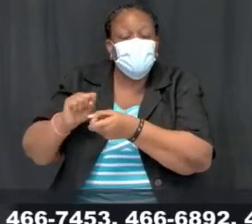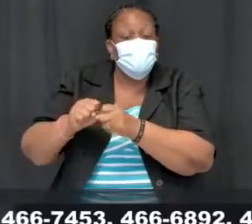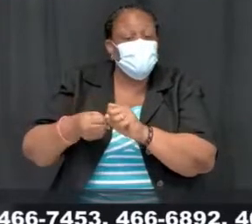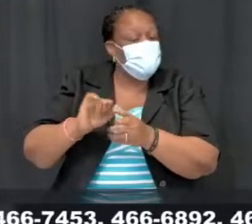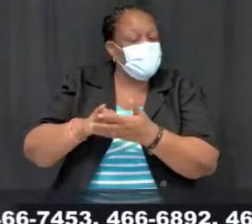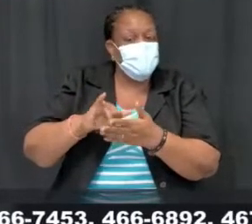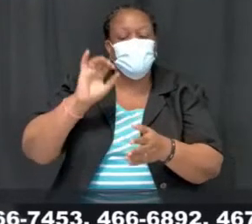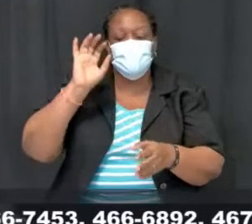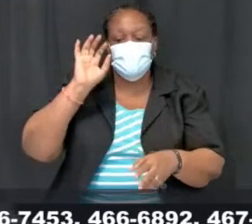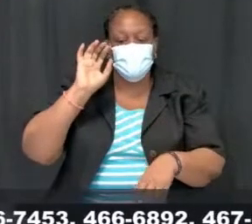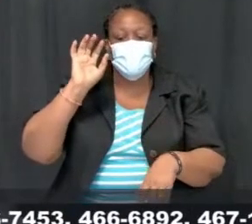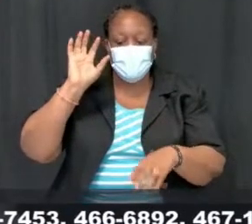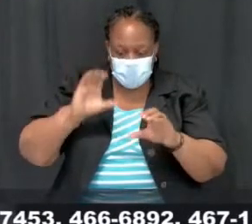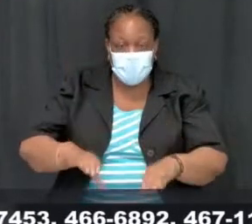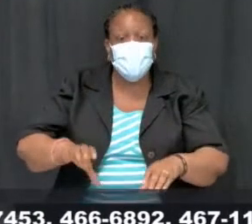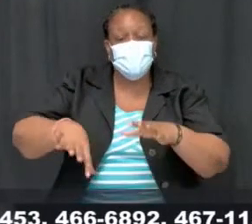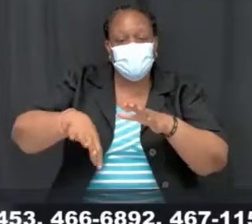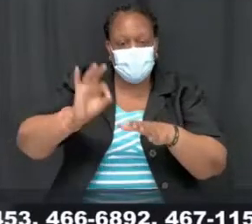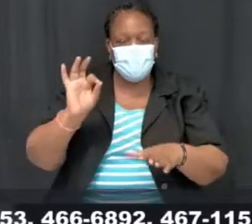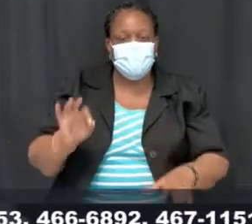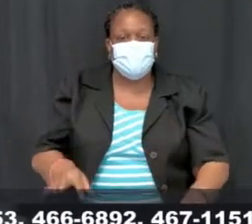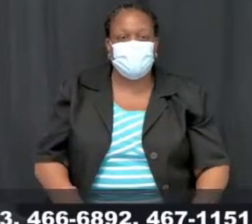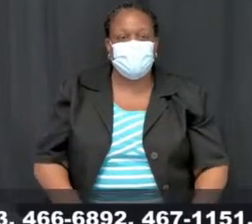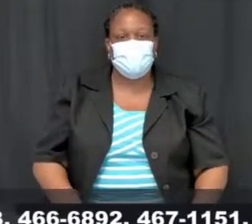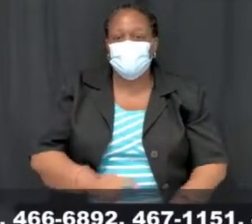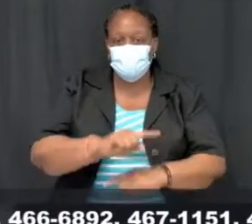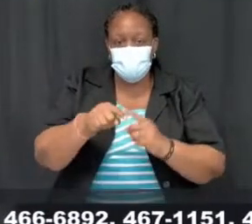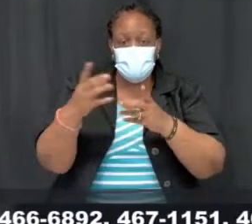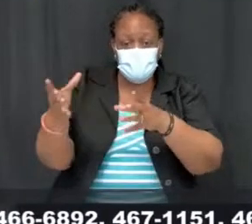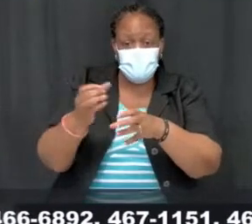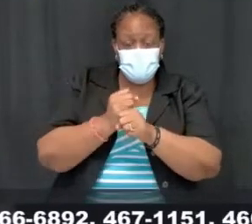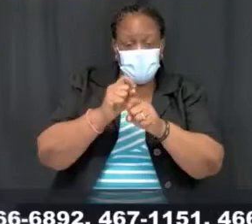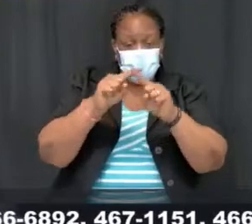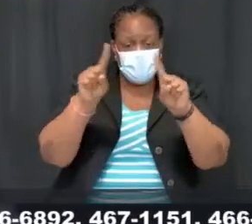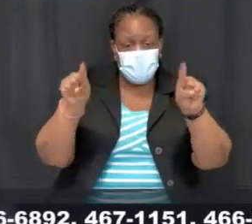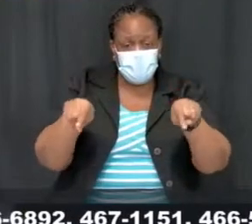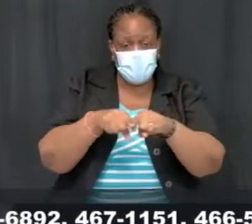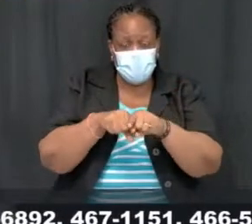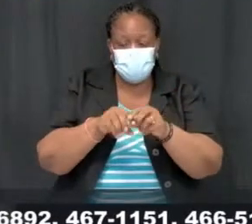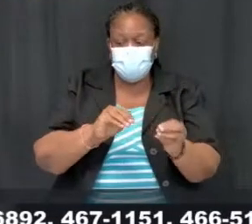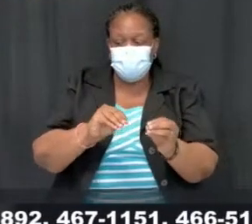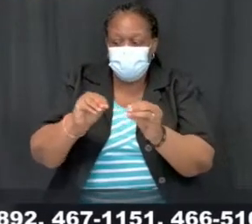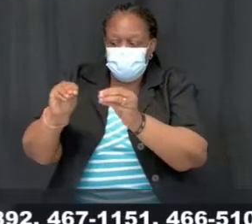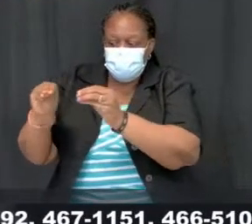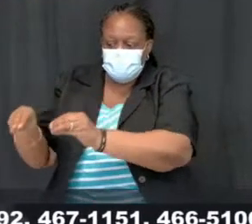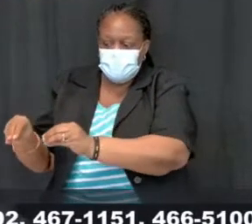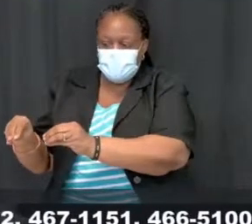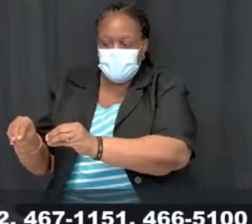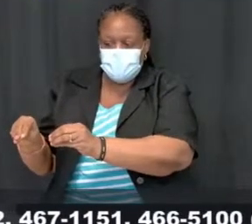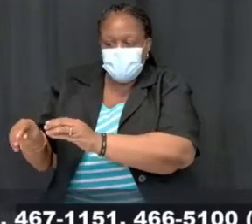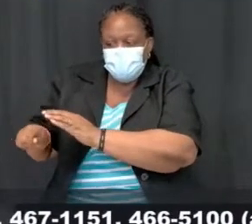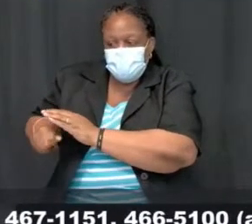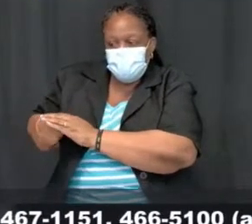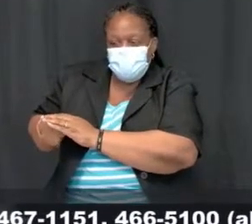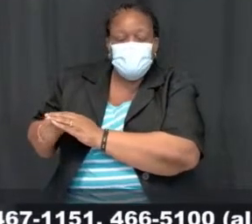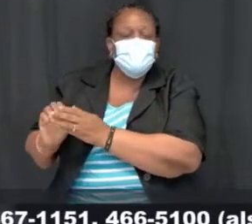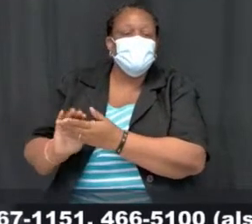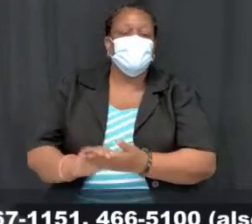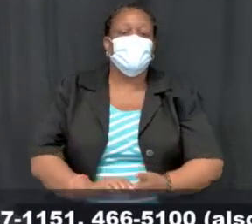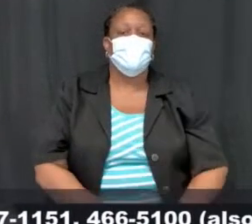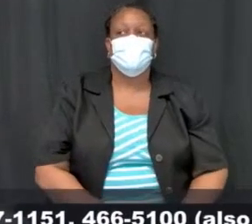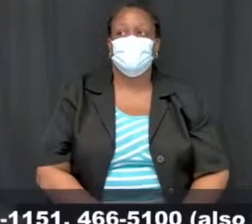And so I just want to encourage persons, when you get your vaccination card, to put it in a safe place, because it's going to be